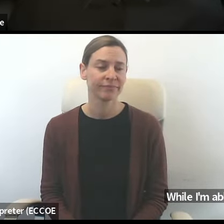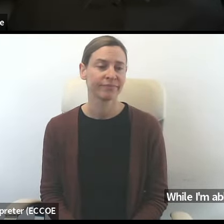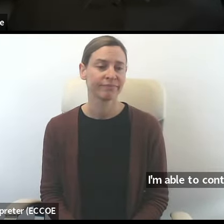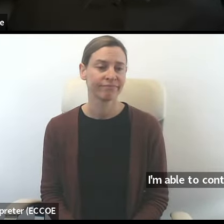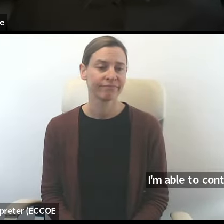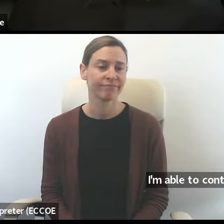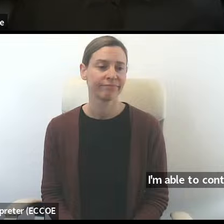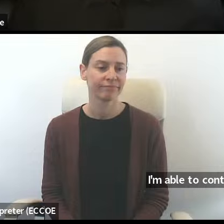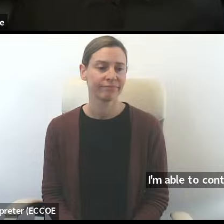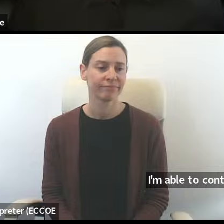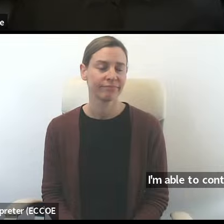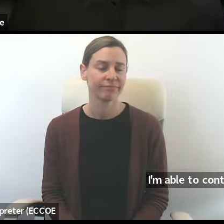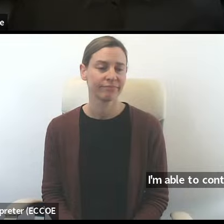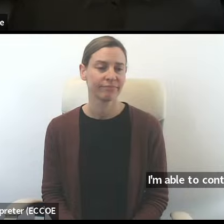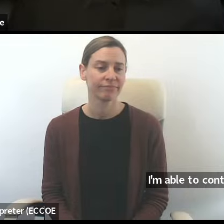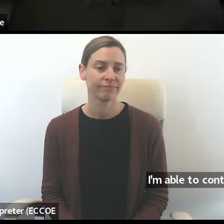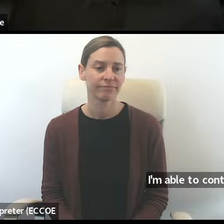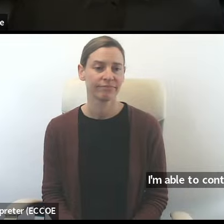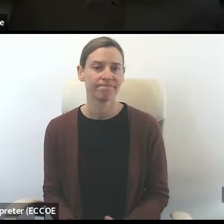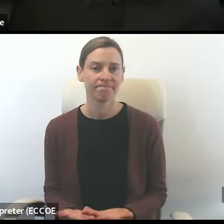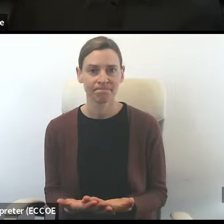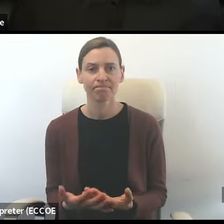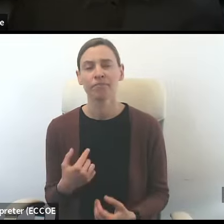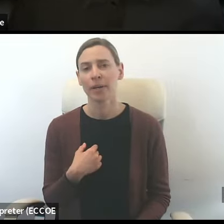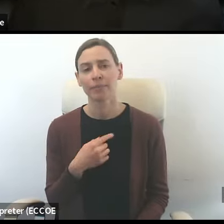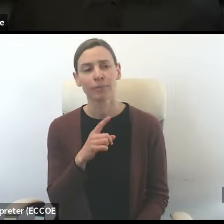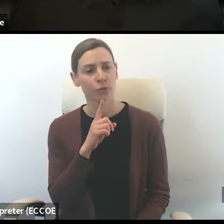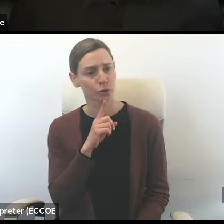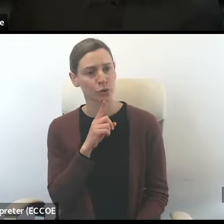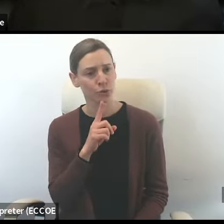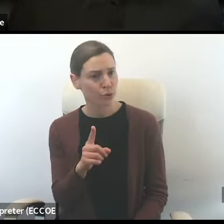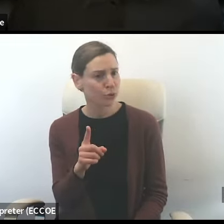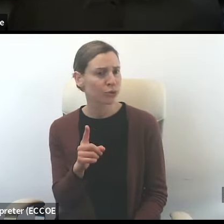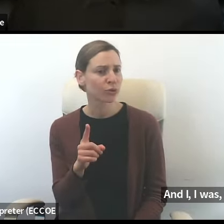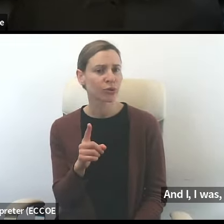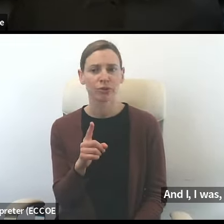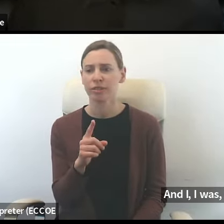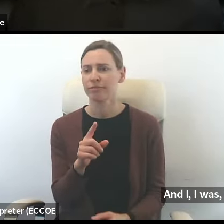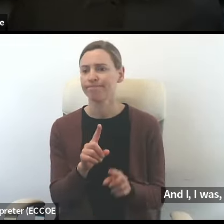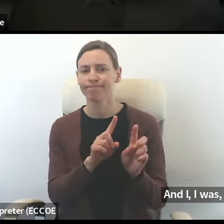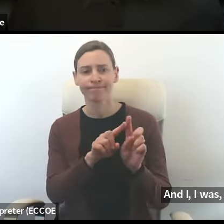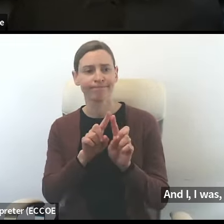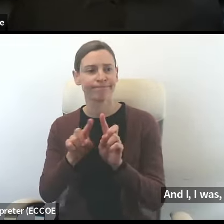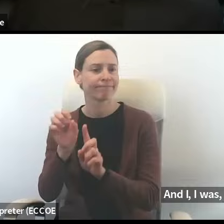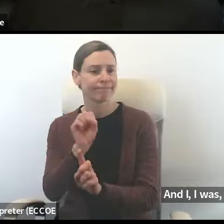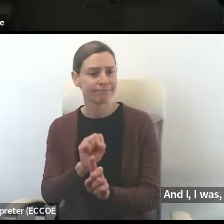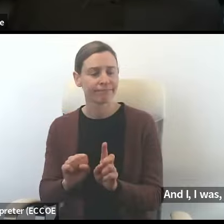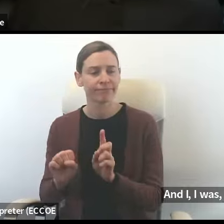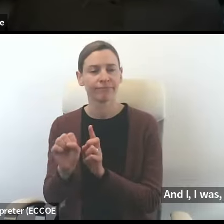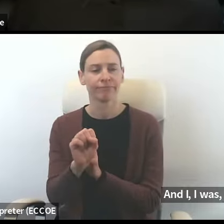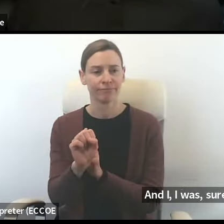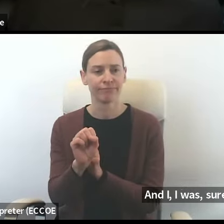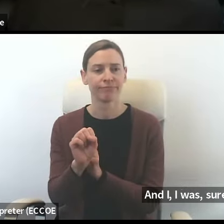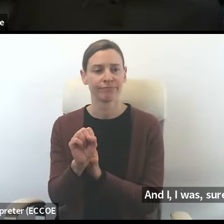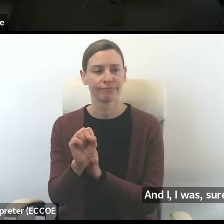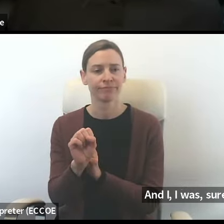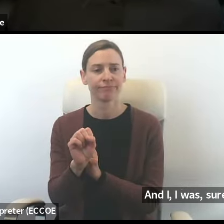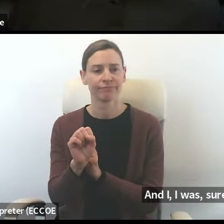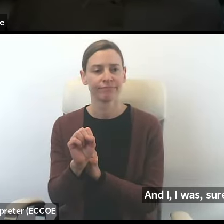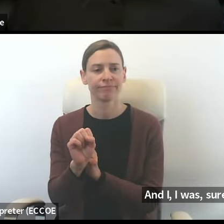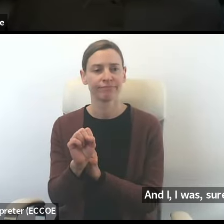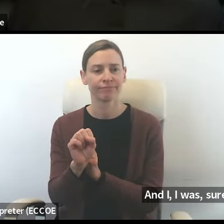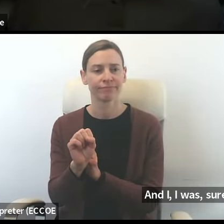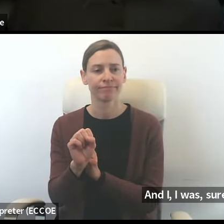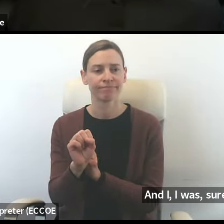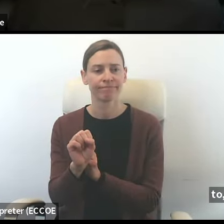And I was sure that in every situation I will try to, you know, make it